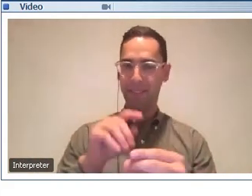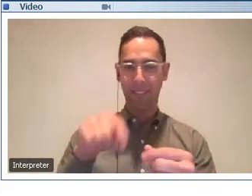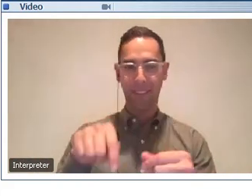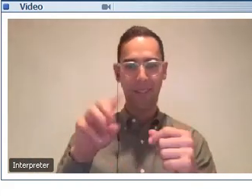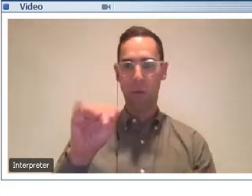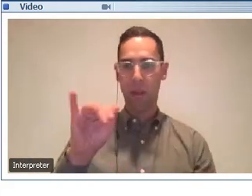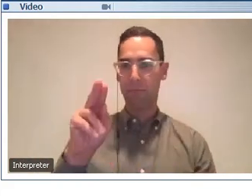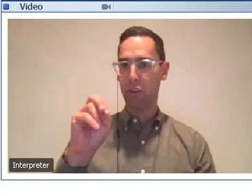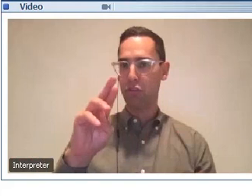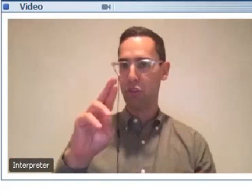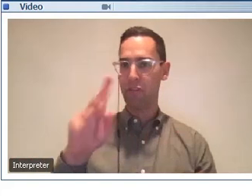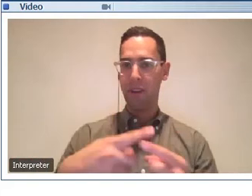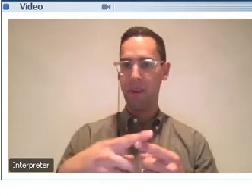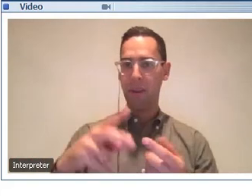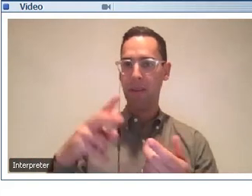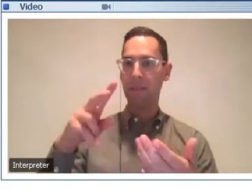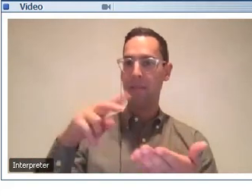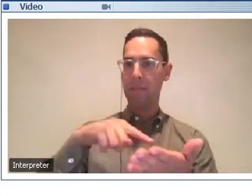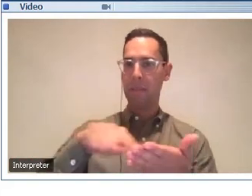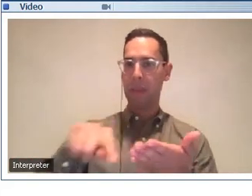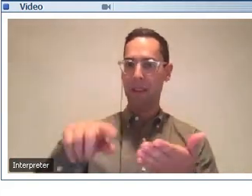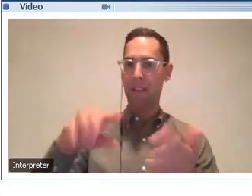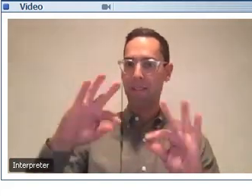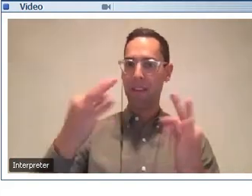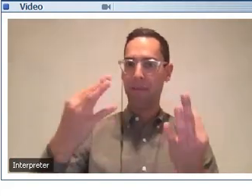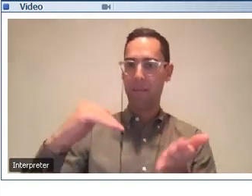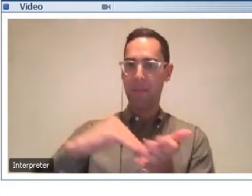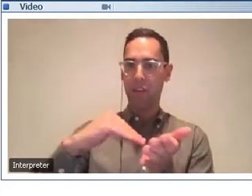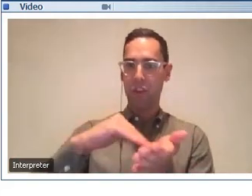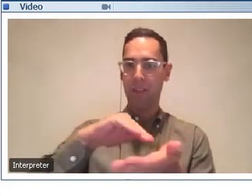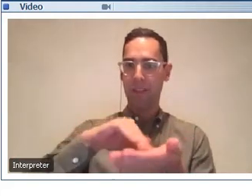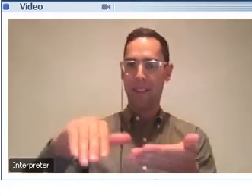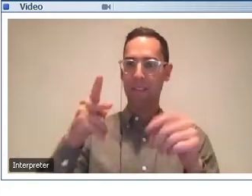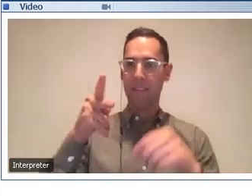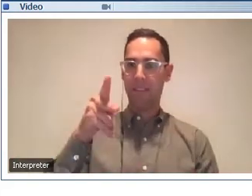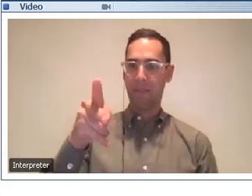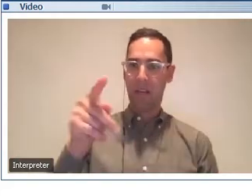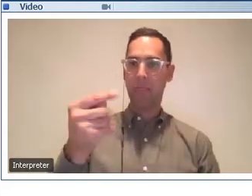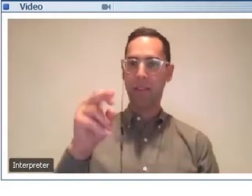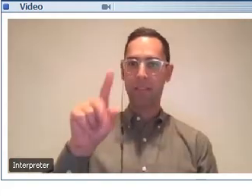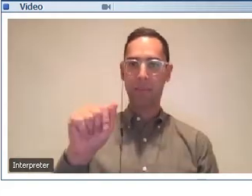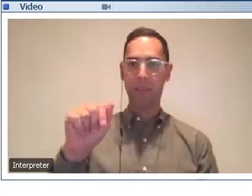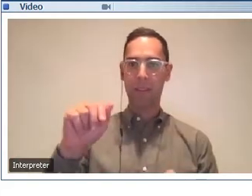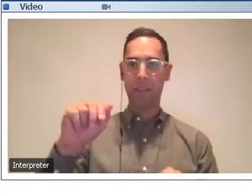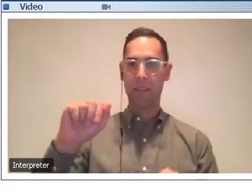medical leave, the disability angle. Thank you, and we'll now close out the webinar.